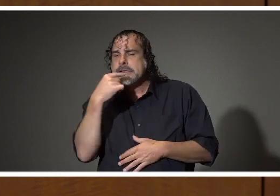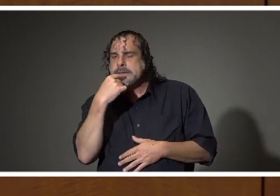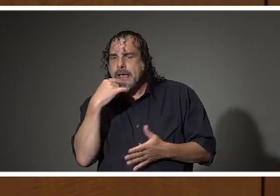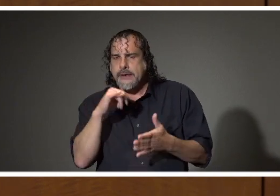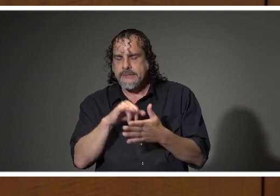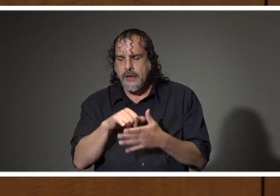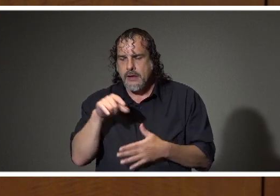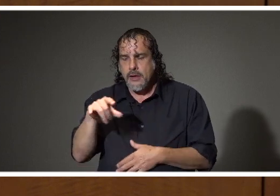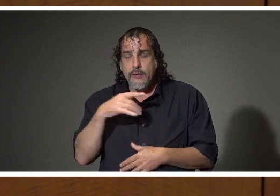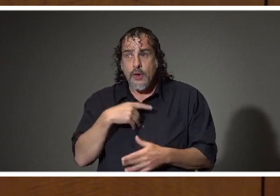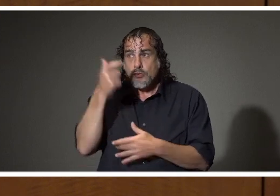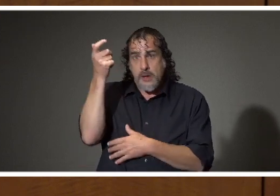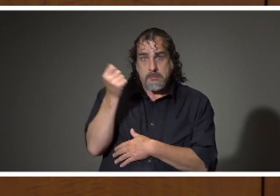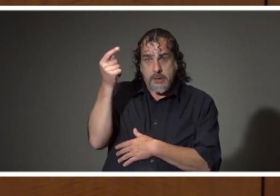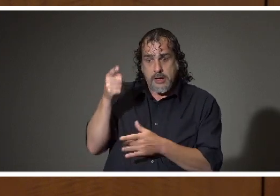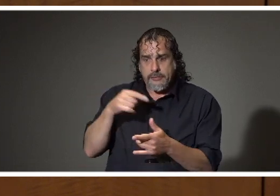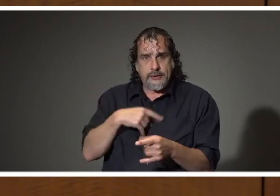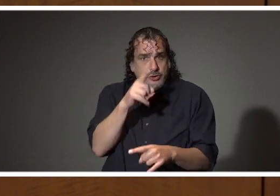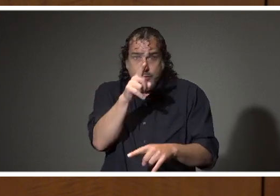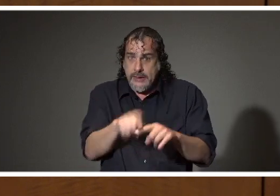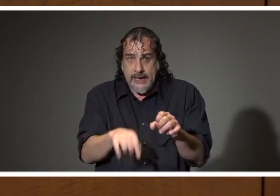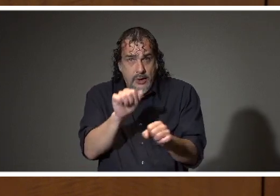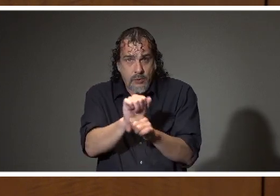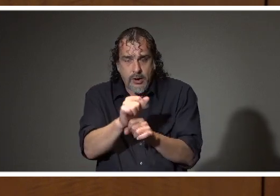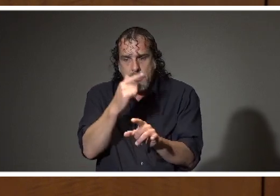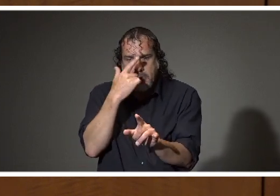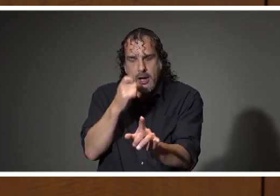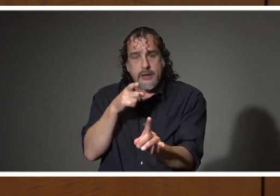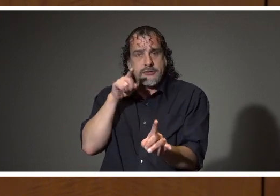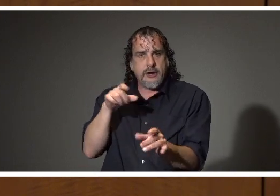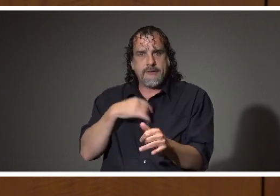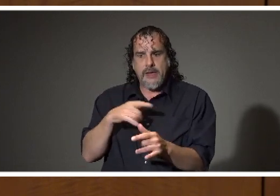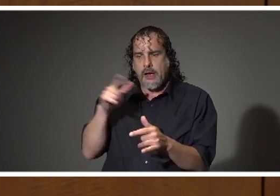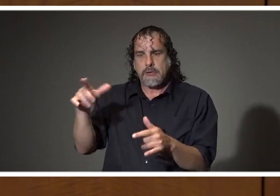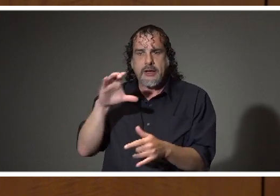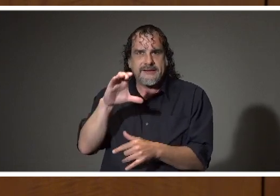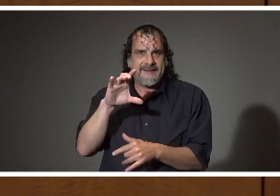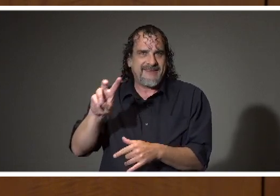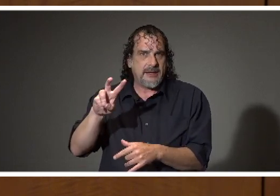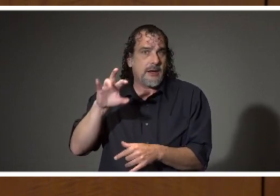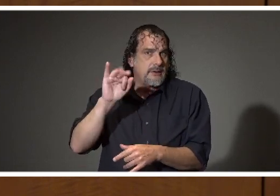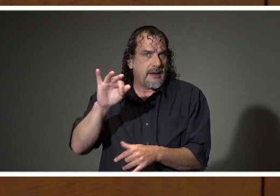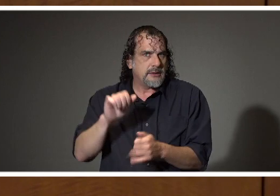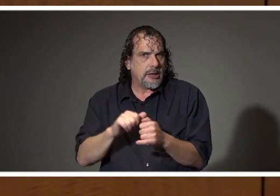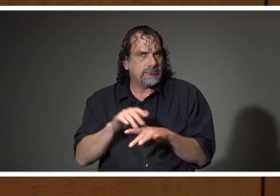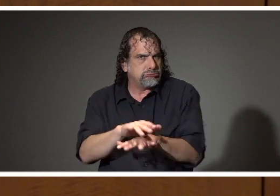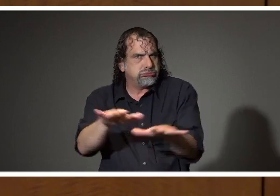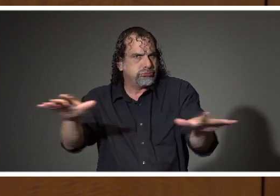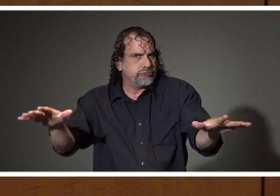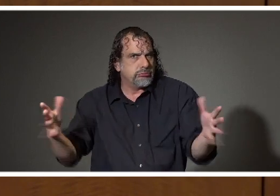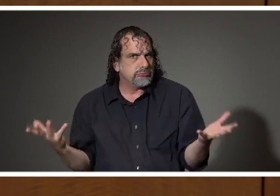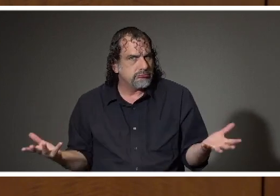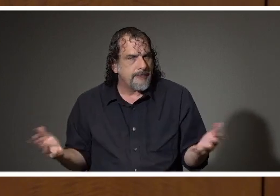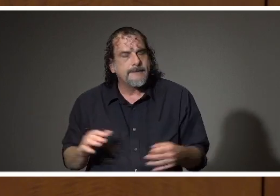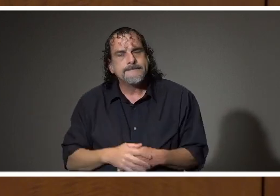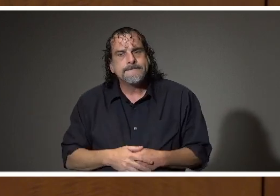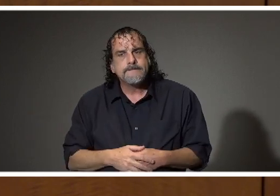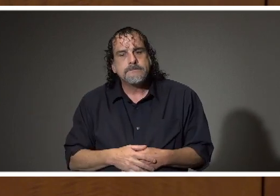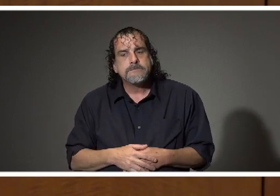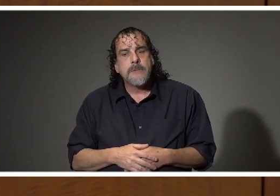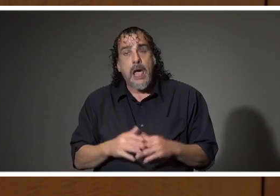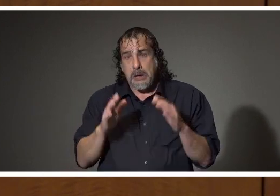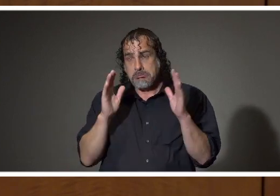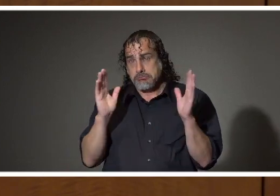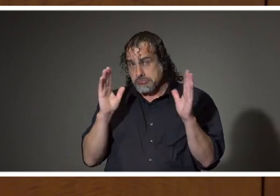people who are not able to work as a direct result of the COVID-19 crisis. Now, please hear me say